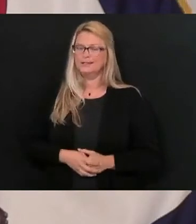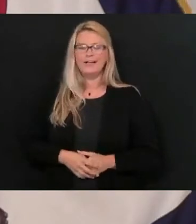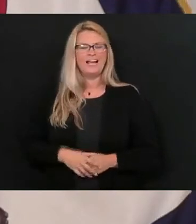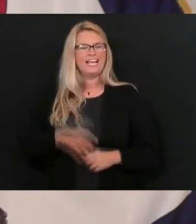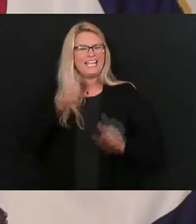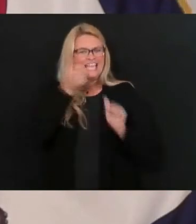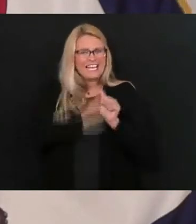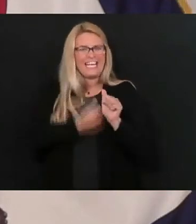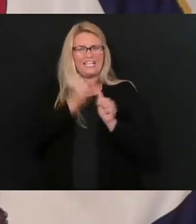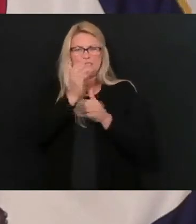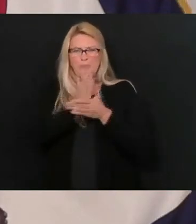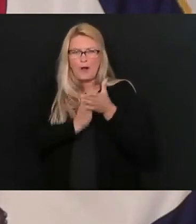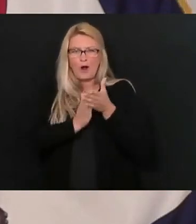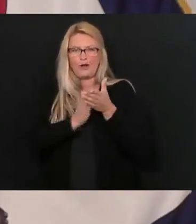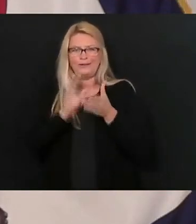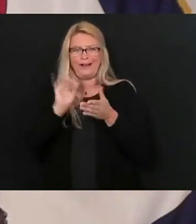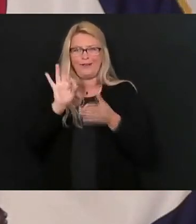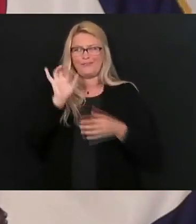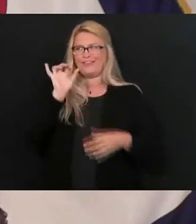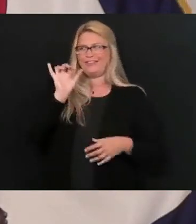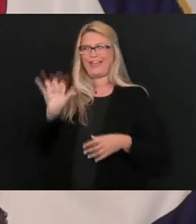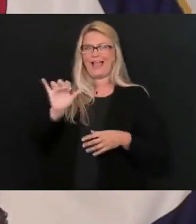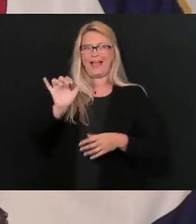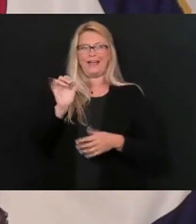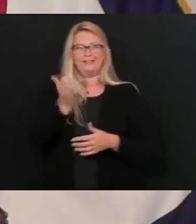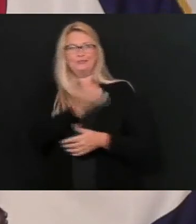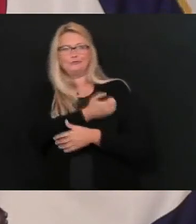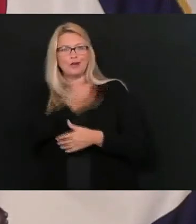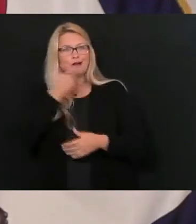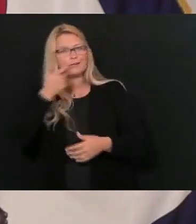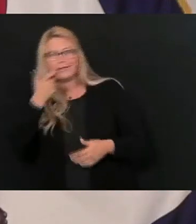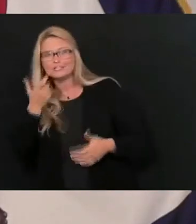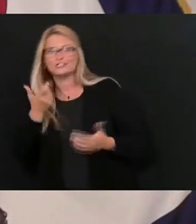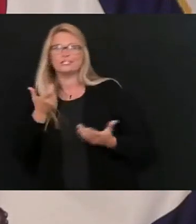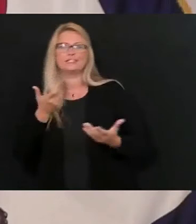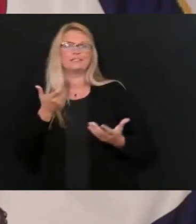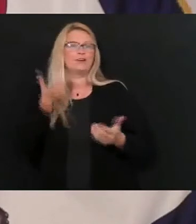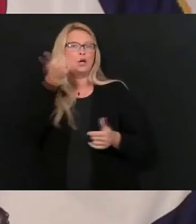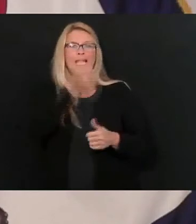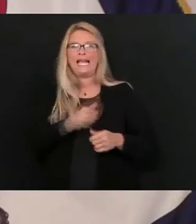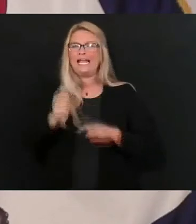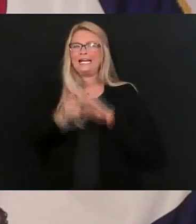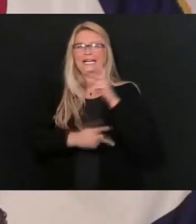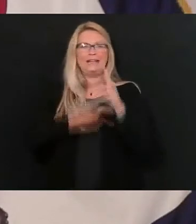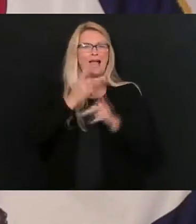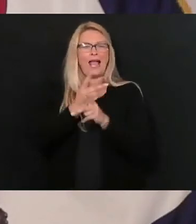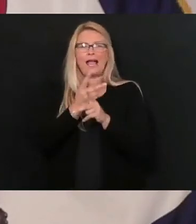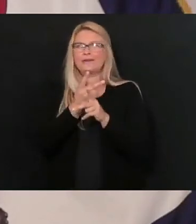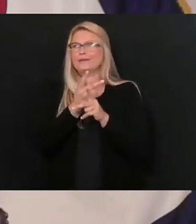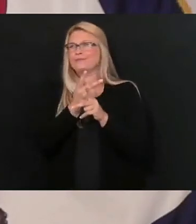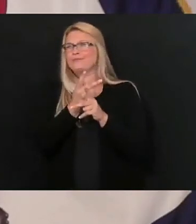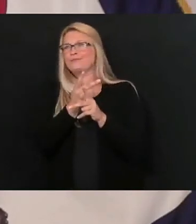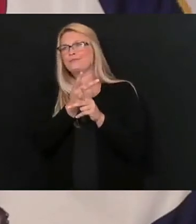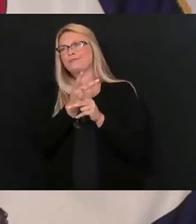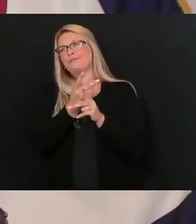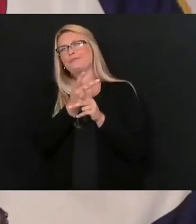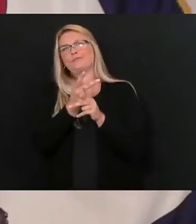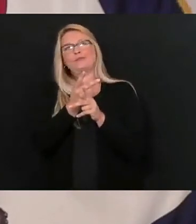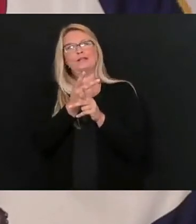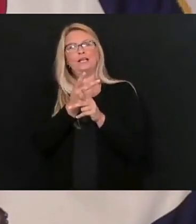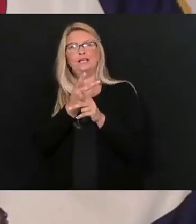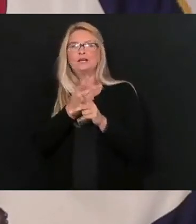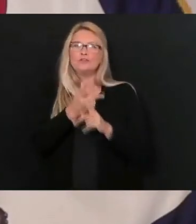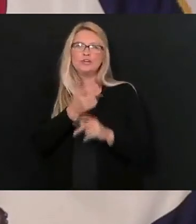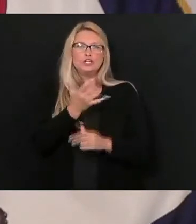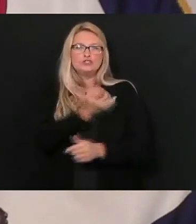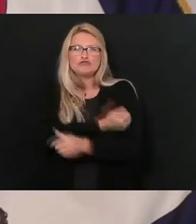piece of this puzzle, as far as drug abuse or any type of fallout from any type of drug